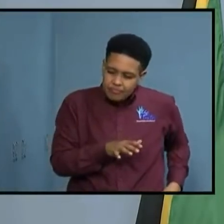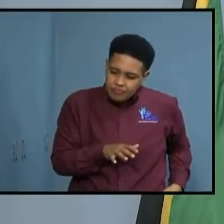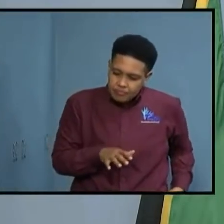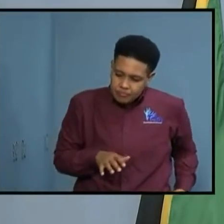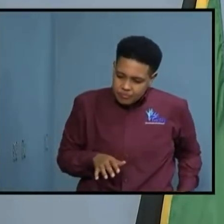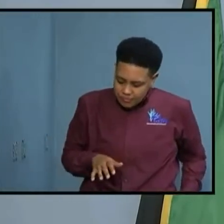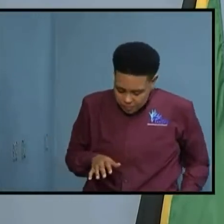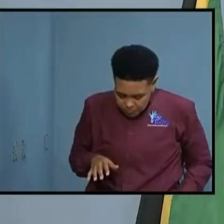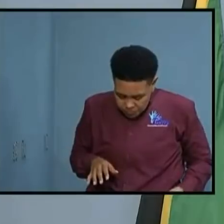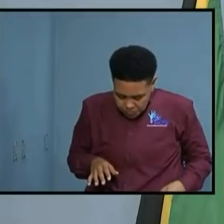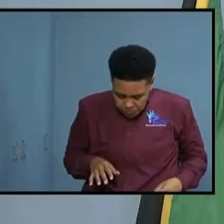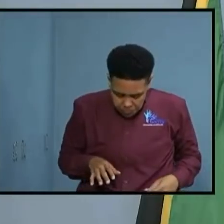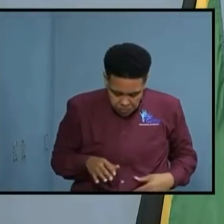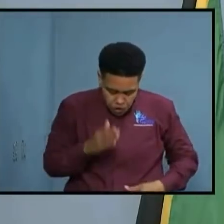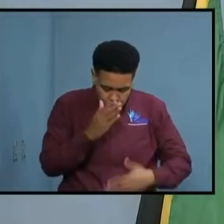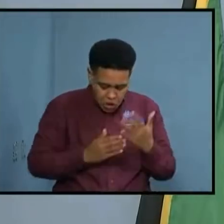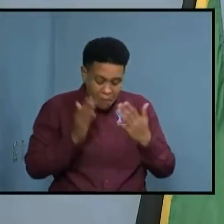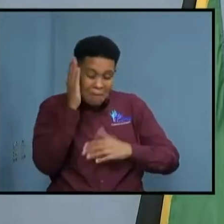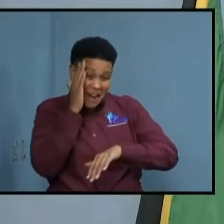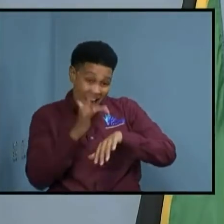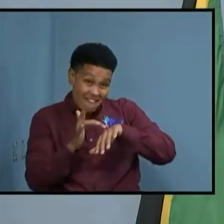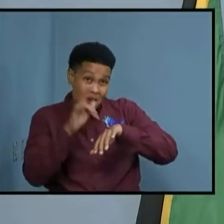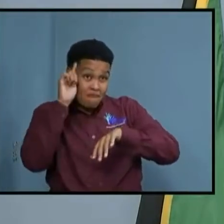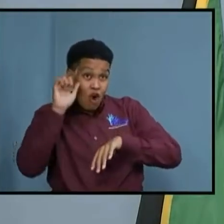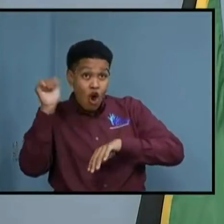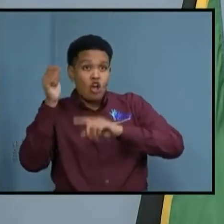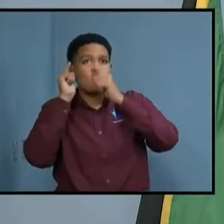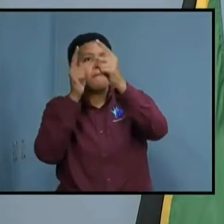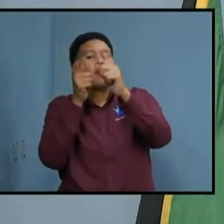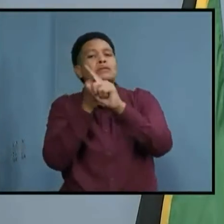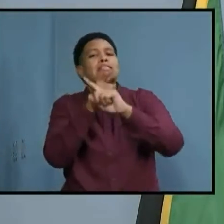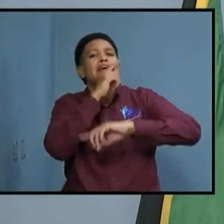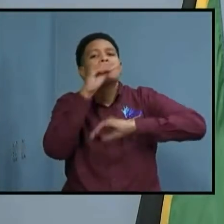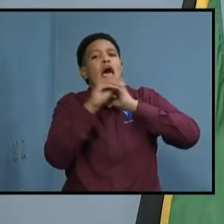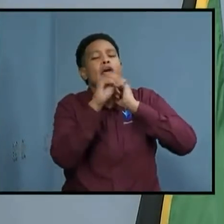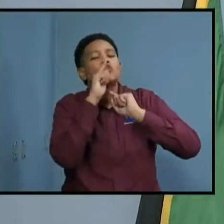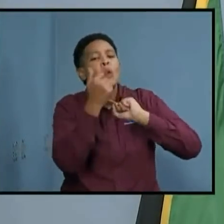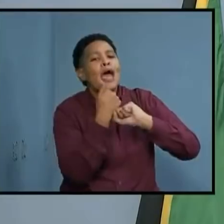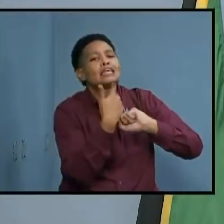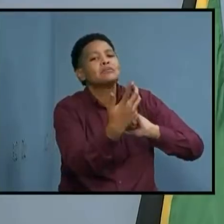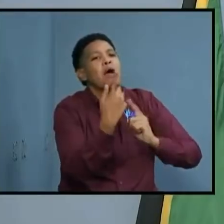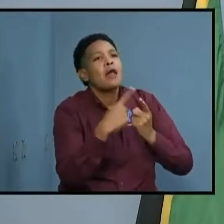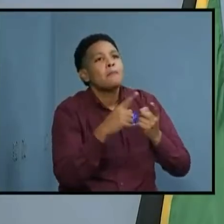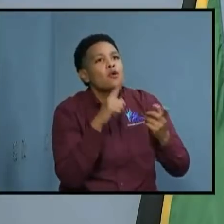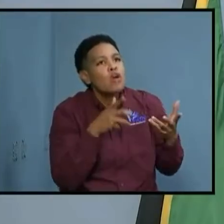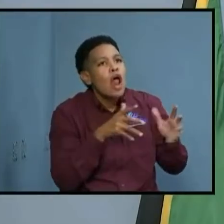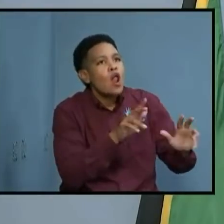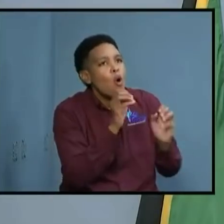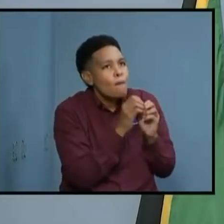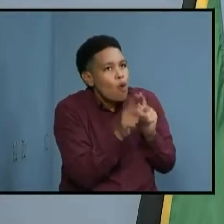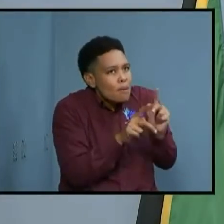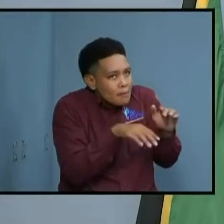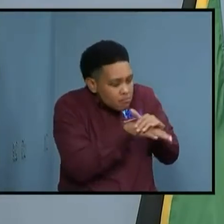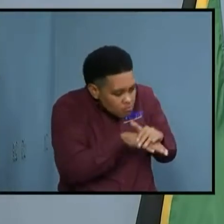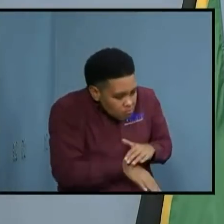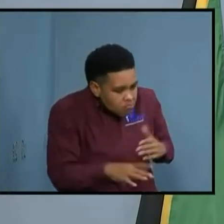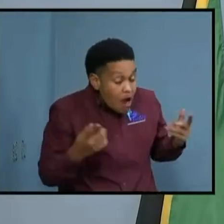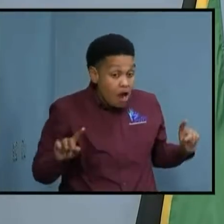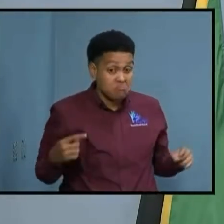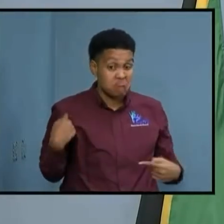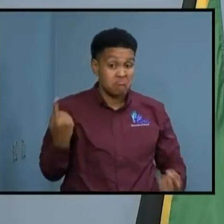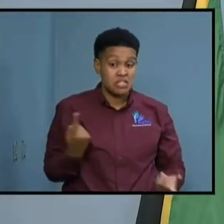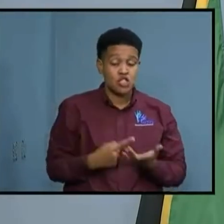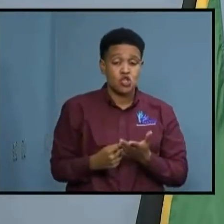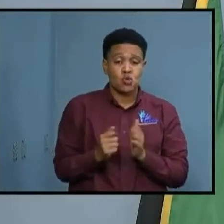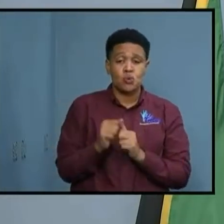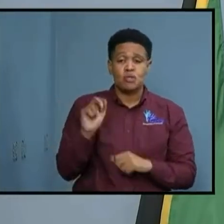of the beds available for other purposes in order to expand and accommodate more persons. Since that